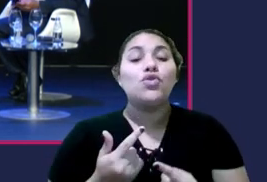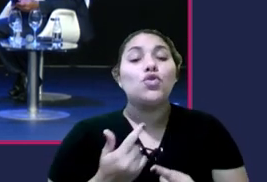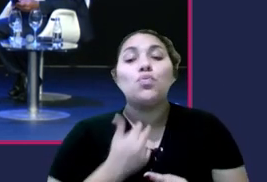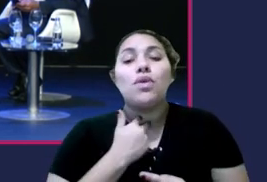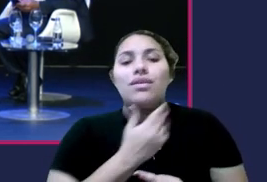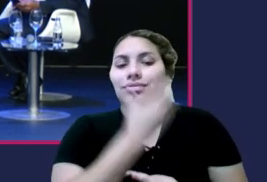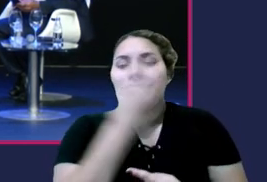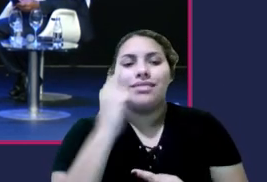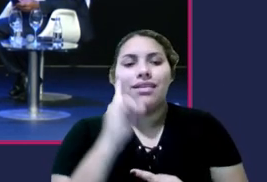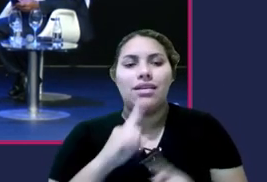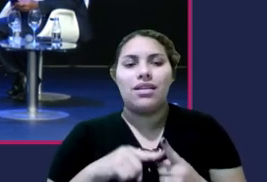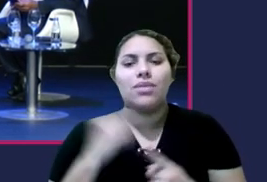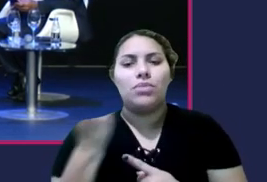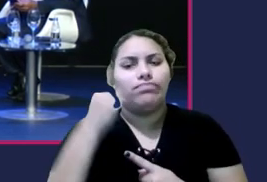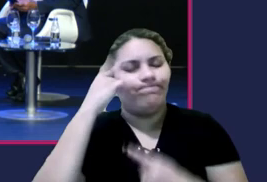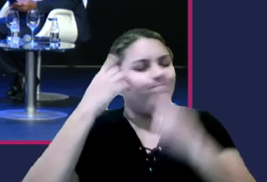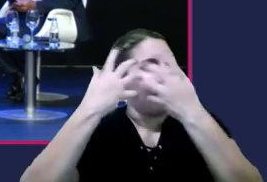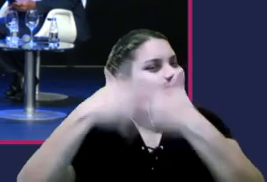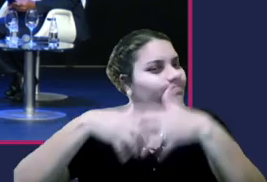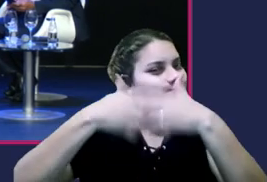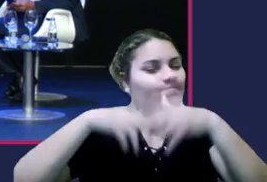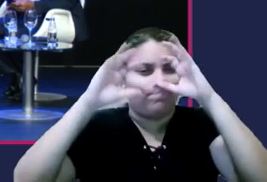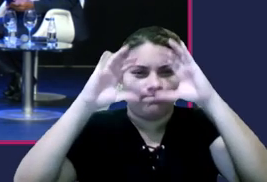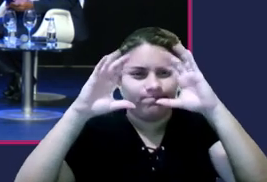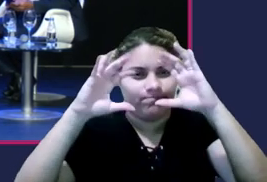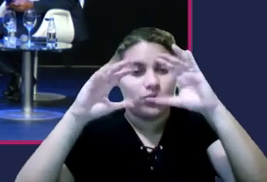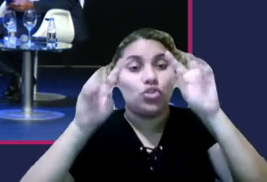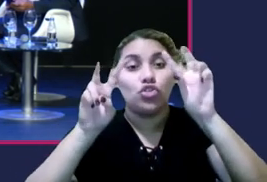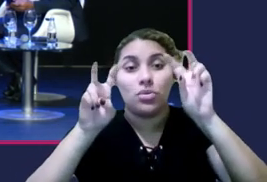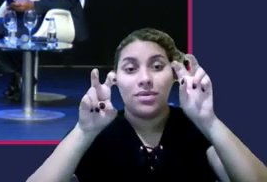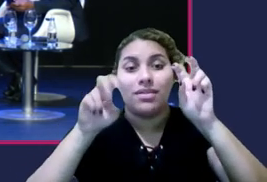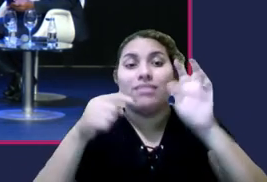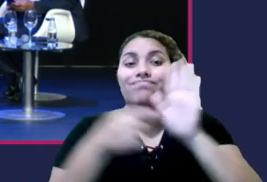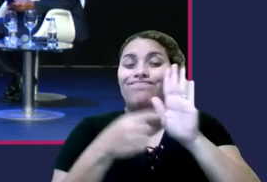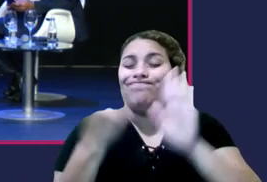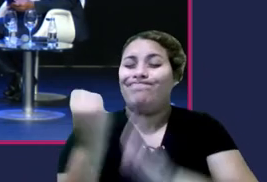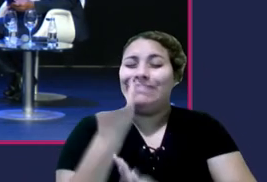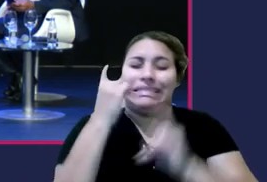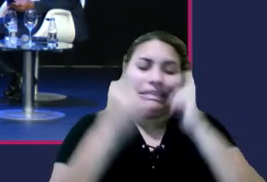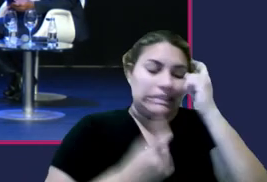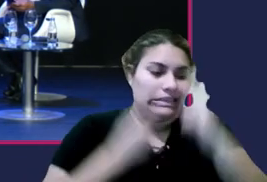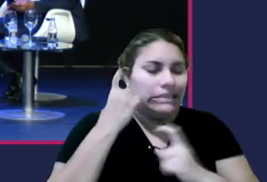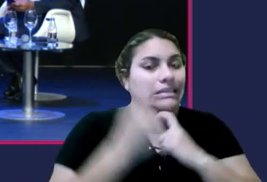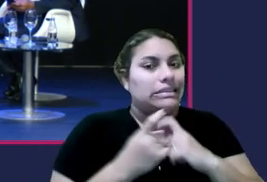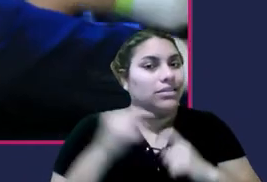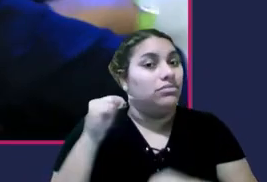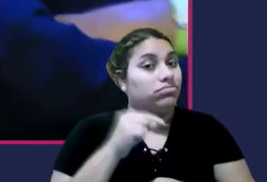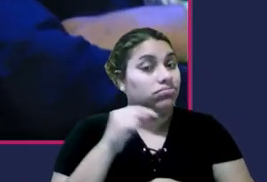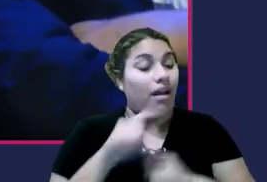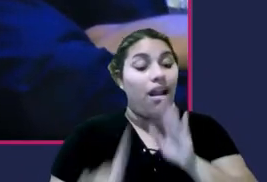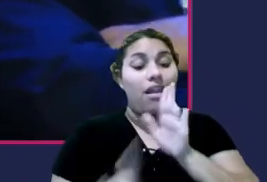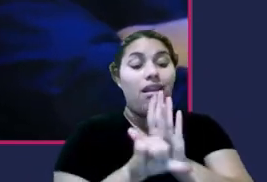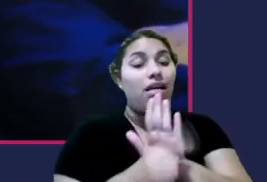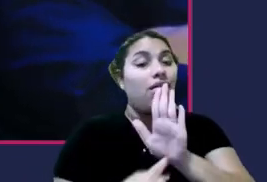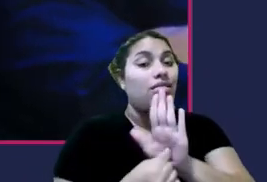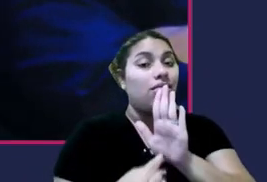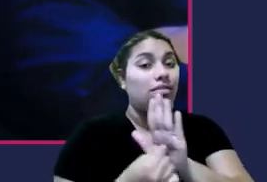closer to the end of this meeting, but we need to have a very discuss a very